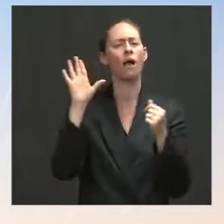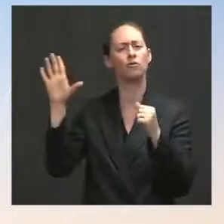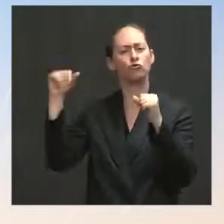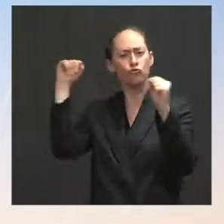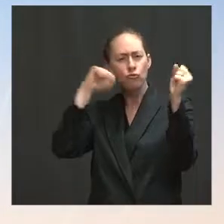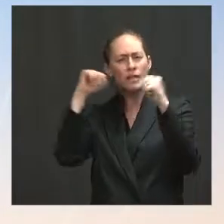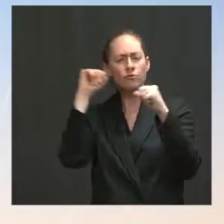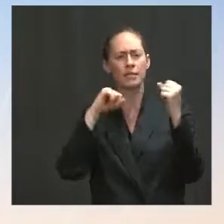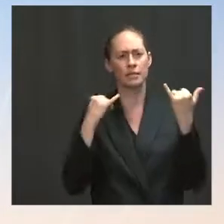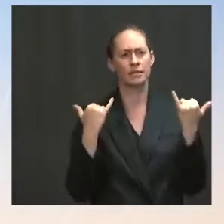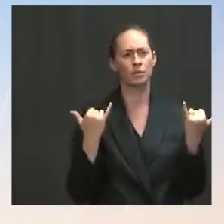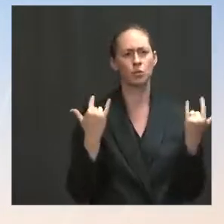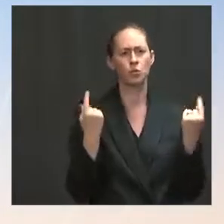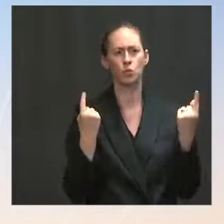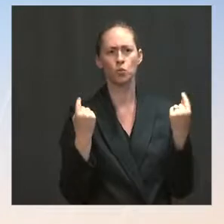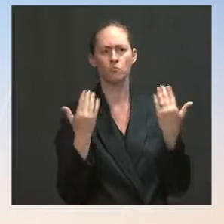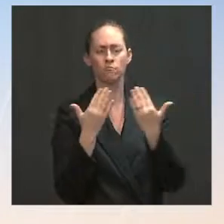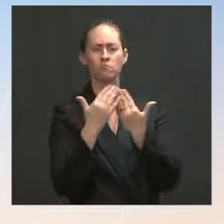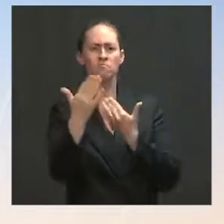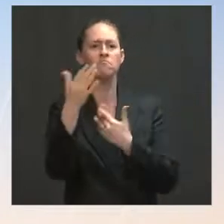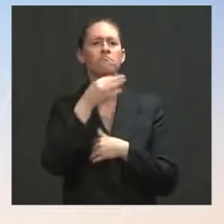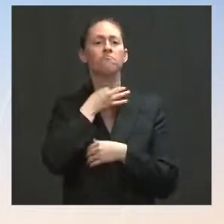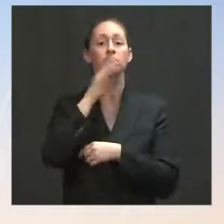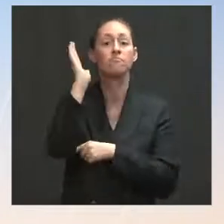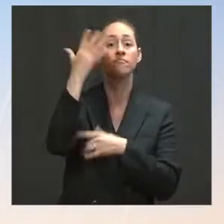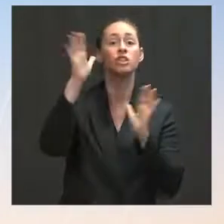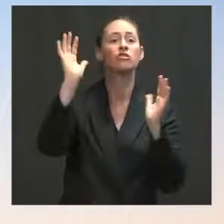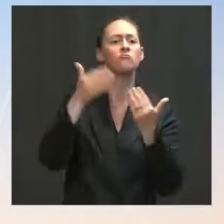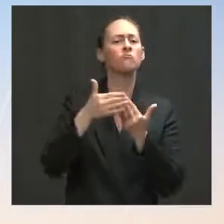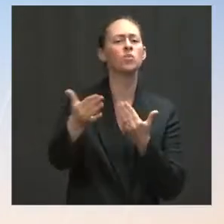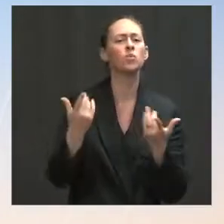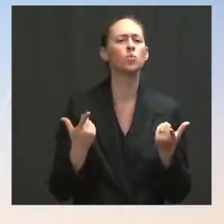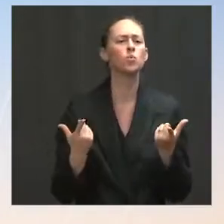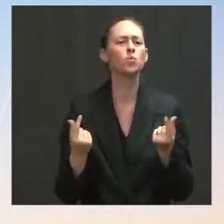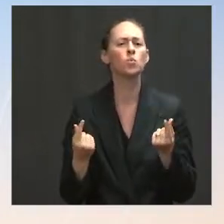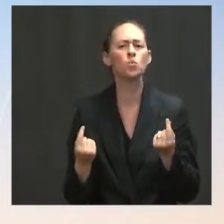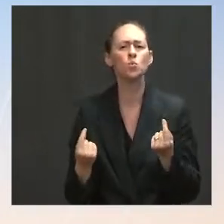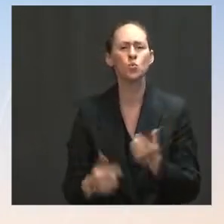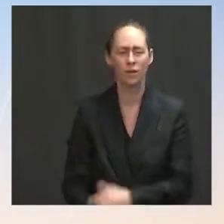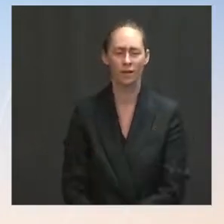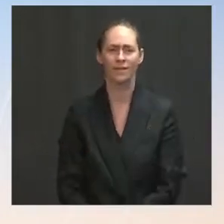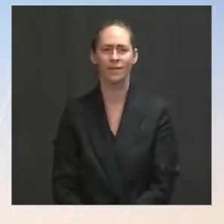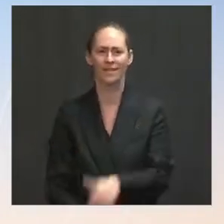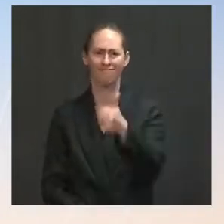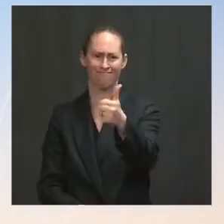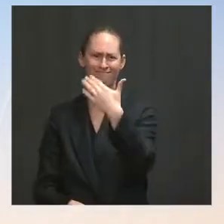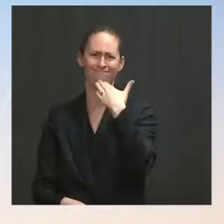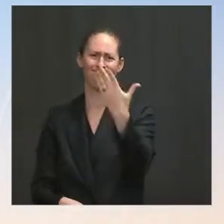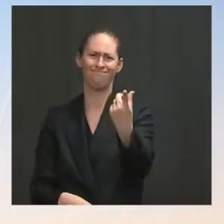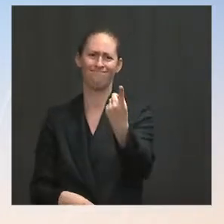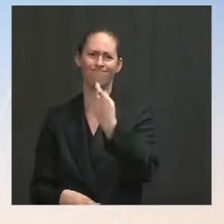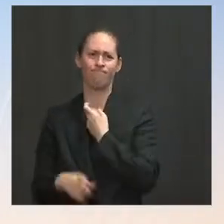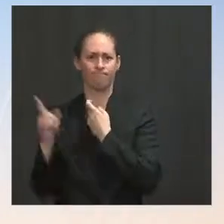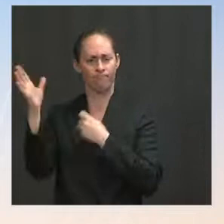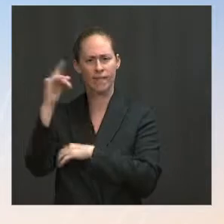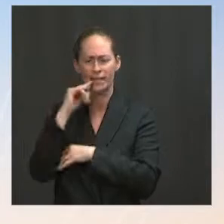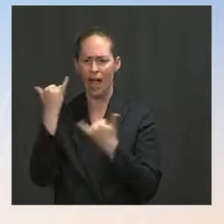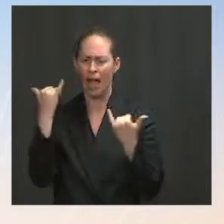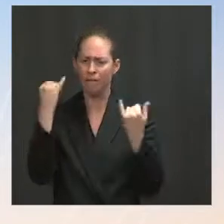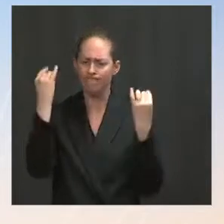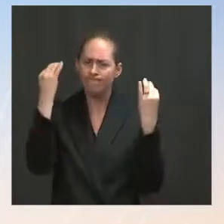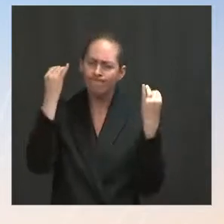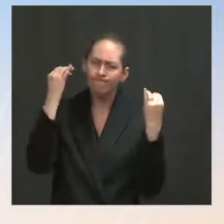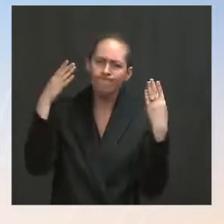tomorrow? Sure. Well, first, thank you for the question, because he's very focused on this speech tomorrow, one that he himself wanted to